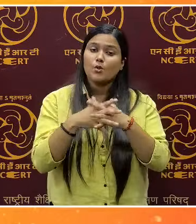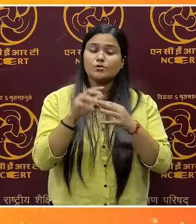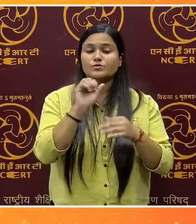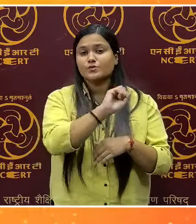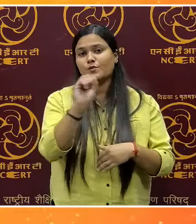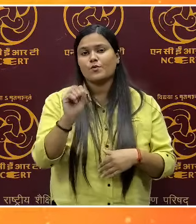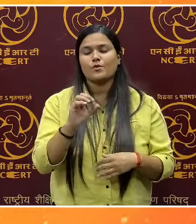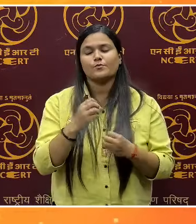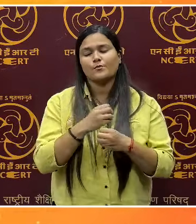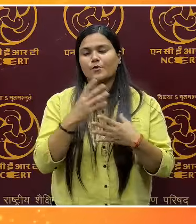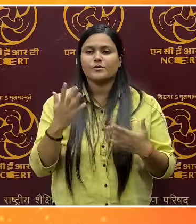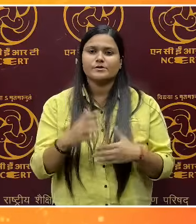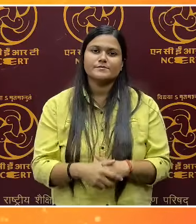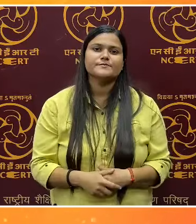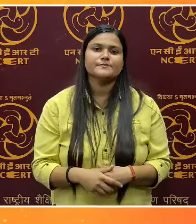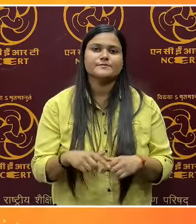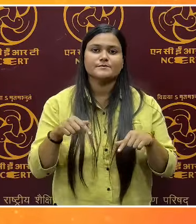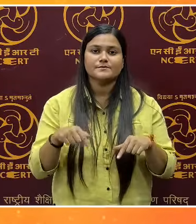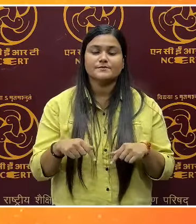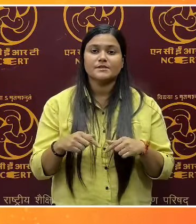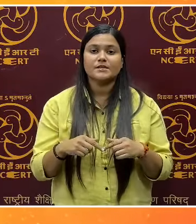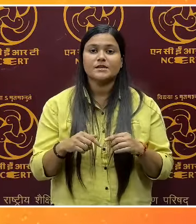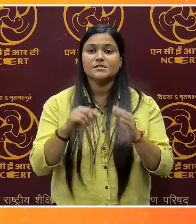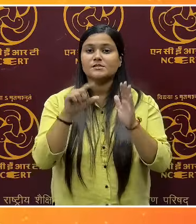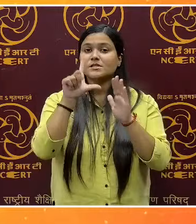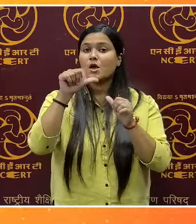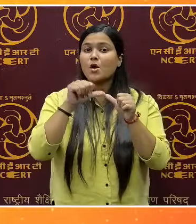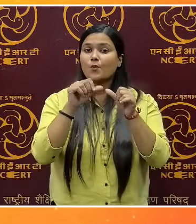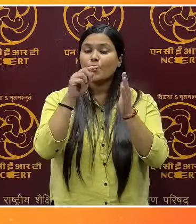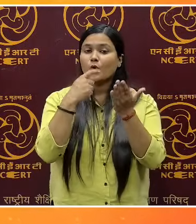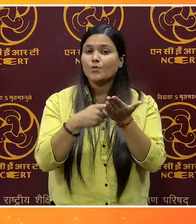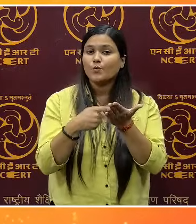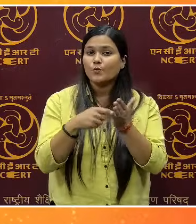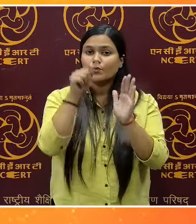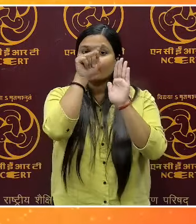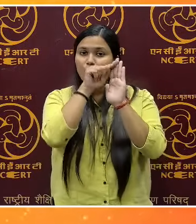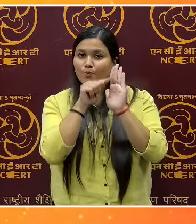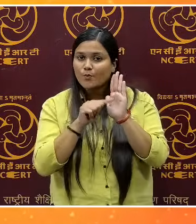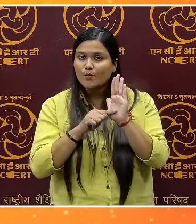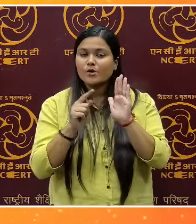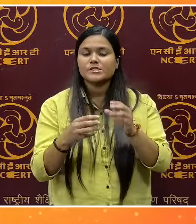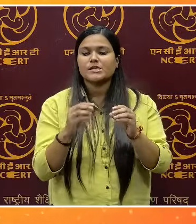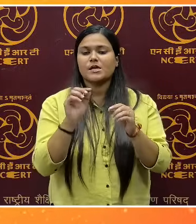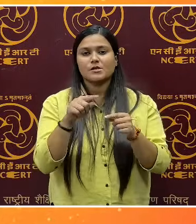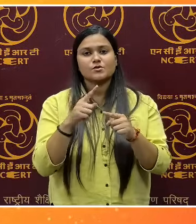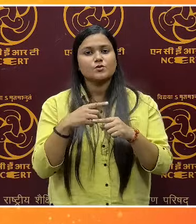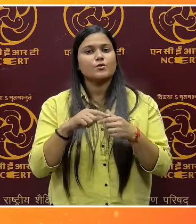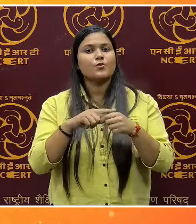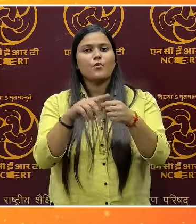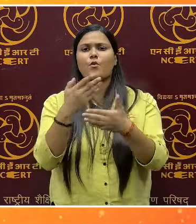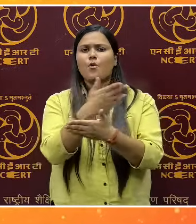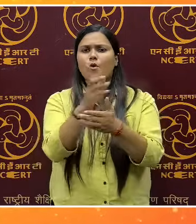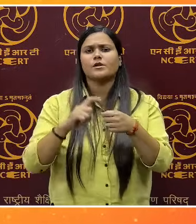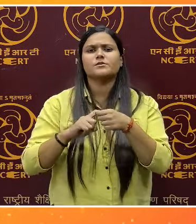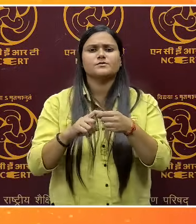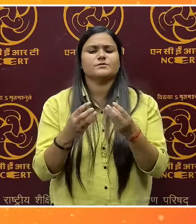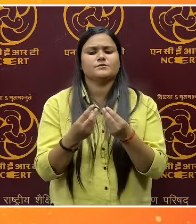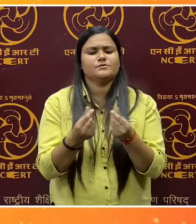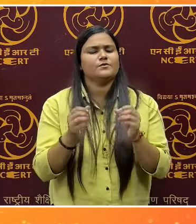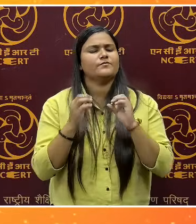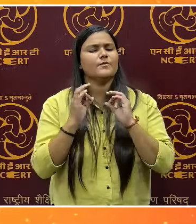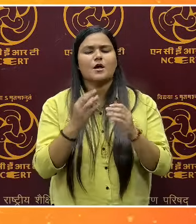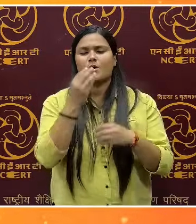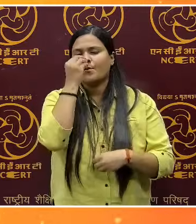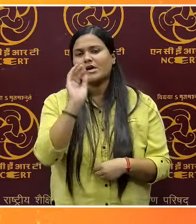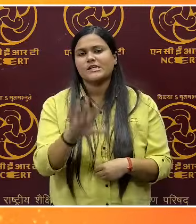us to do the questions. And I think ma'am through these laws we are students and we can also solve the questions very easily, right? Yes. Okay. So, we are going to solve the